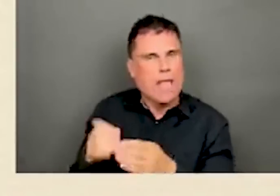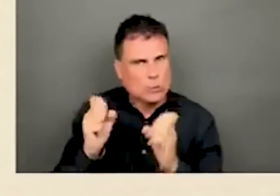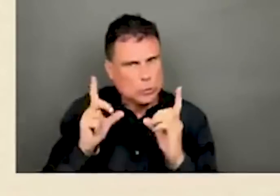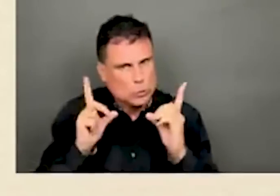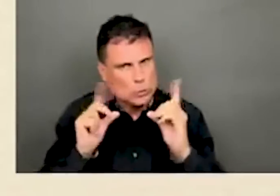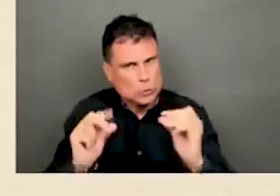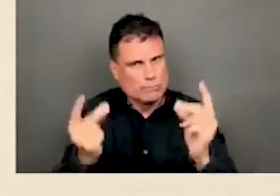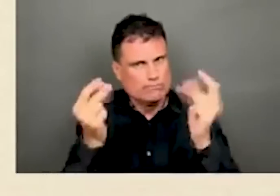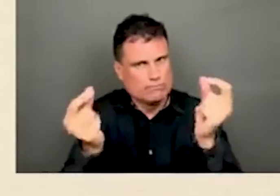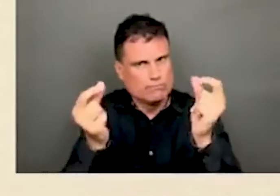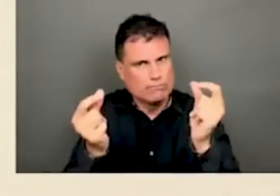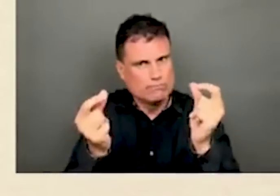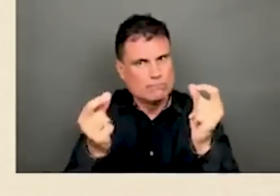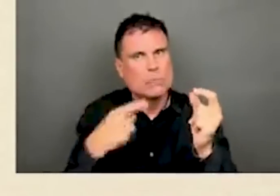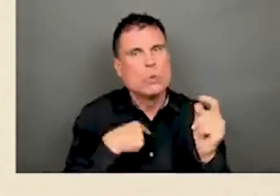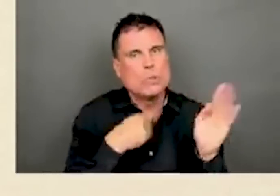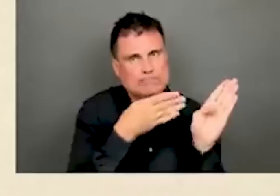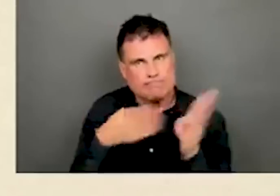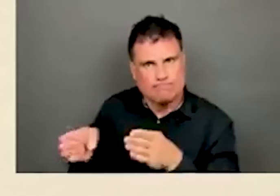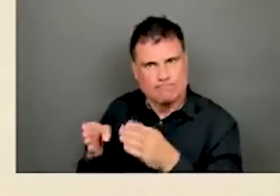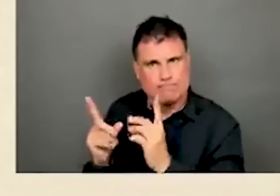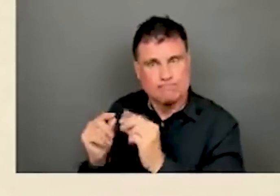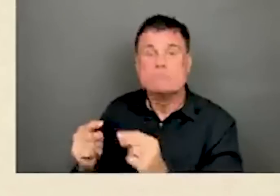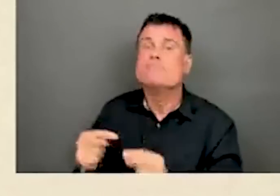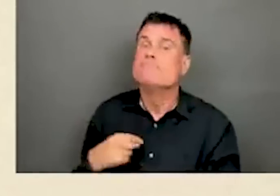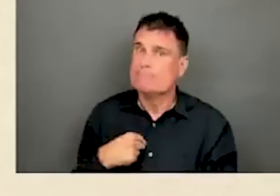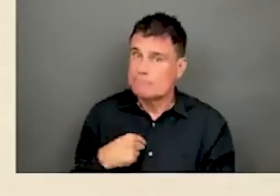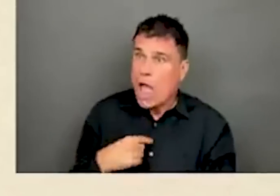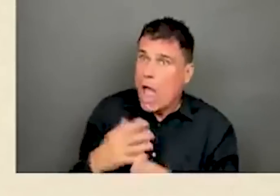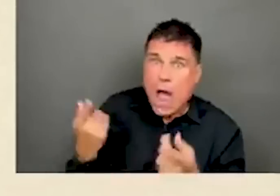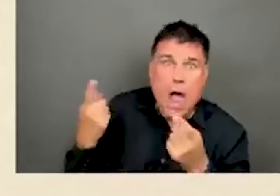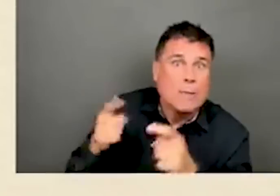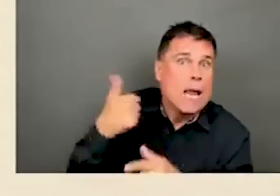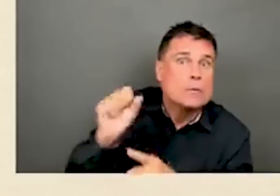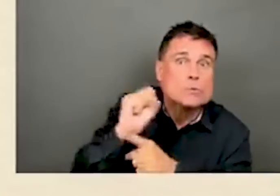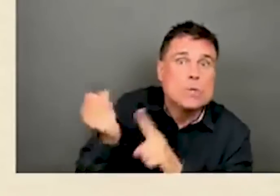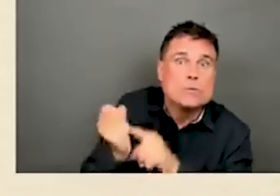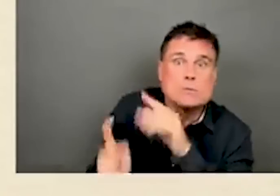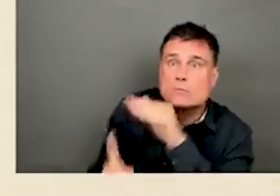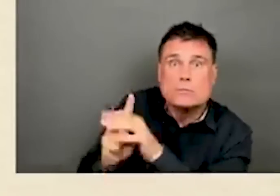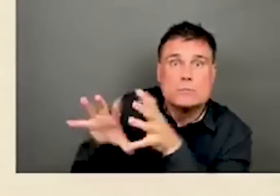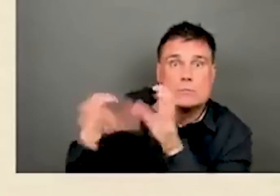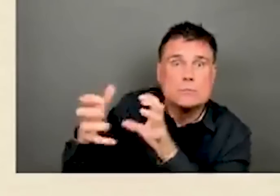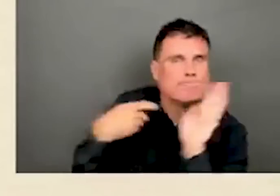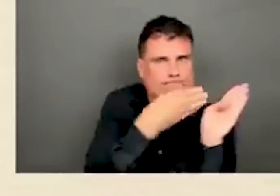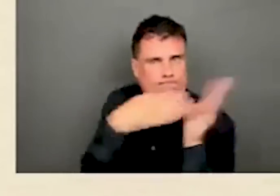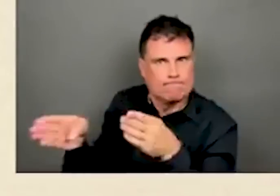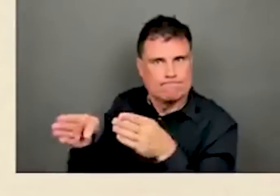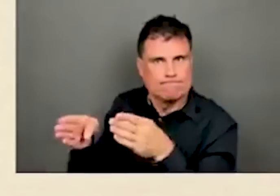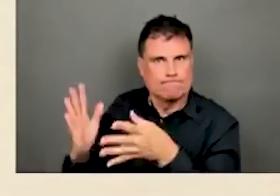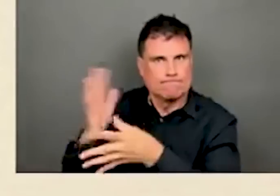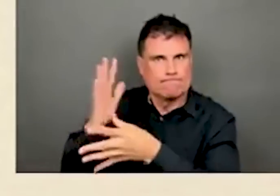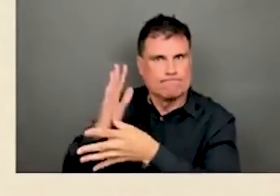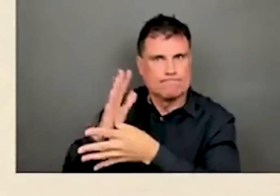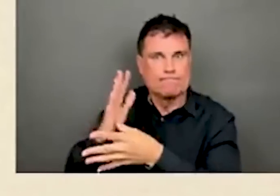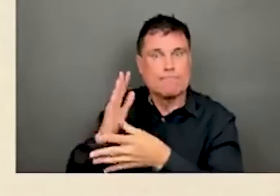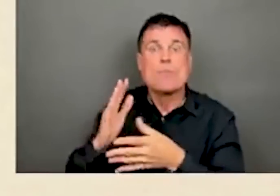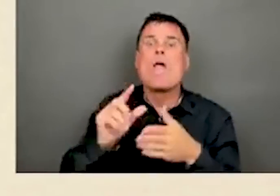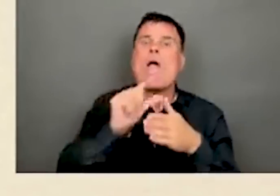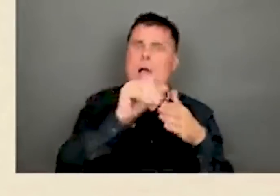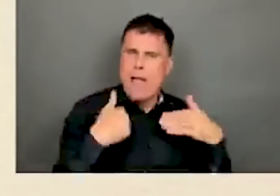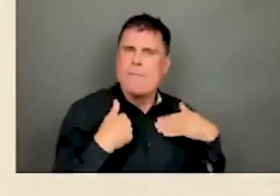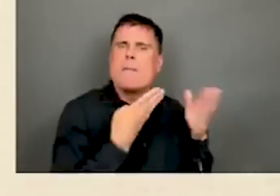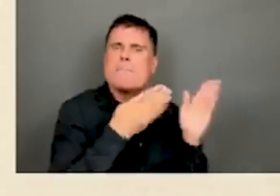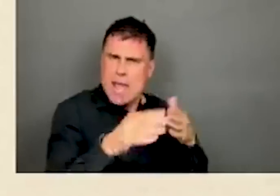responsive government. We've been a government that had an agenda when we arrived, that was built in my time over